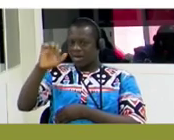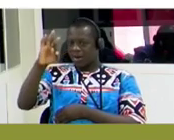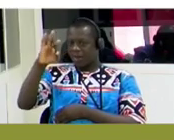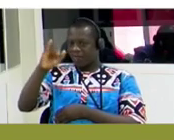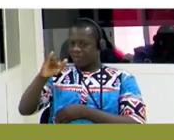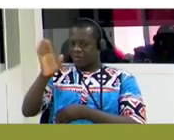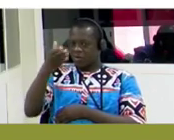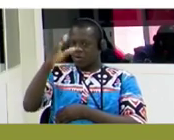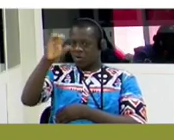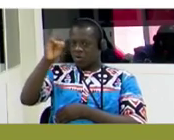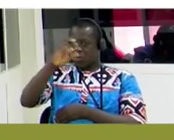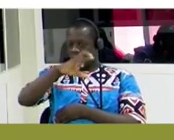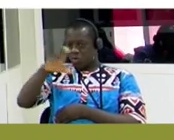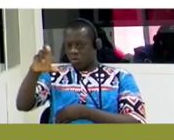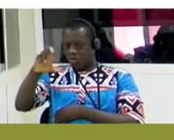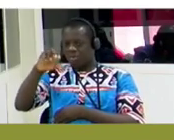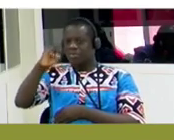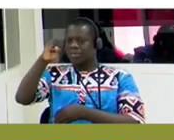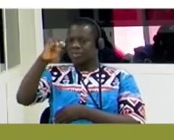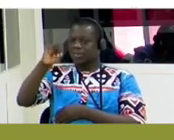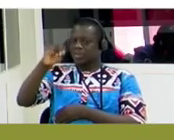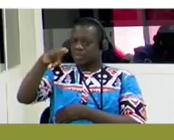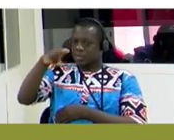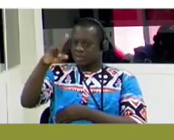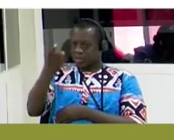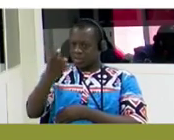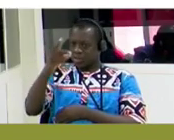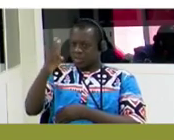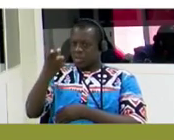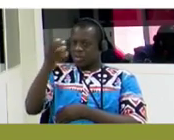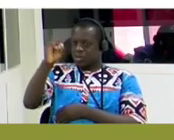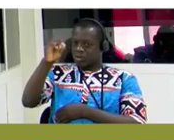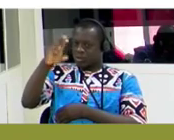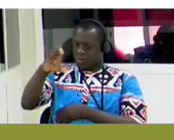Semor, and me, plus one gendarme officer.